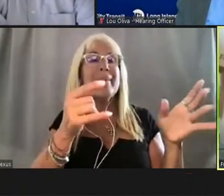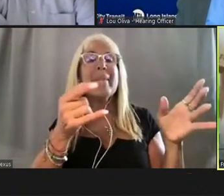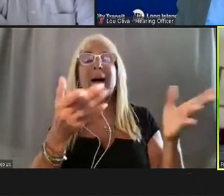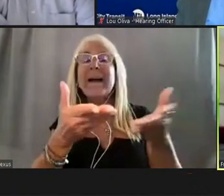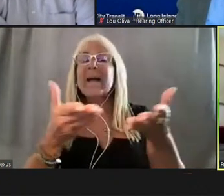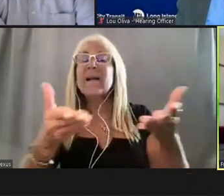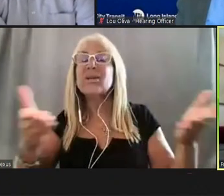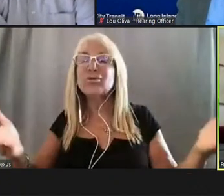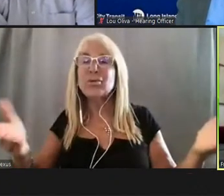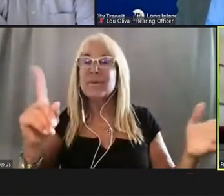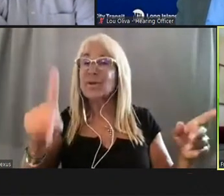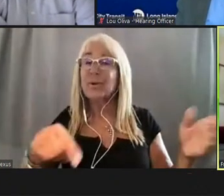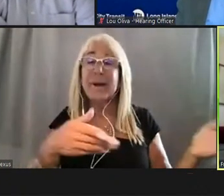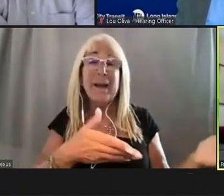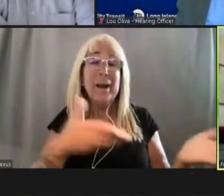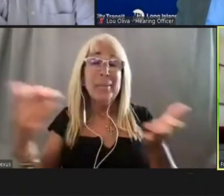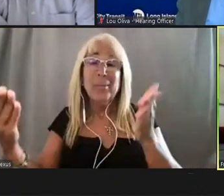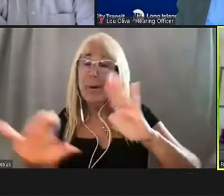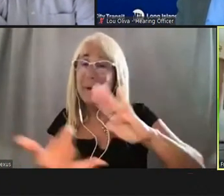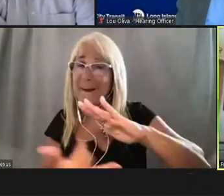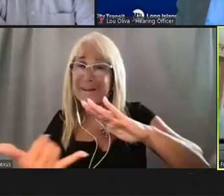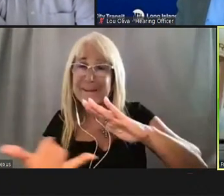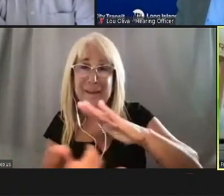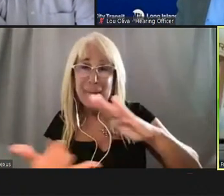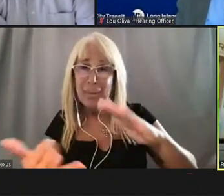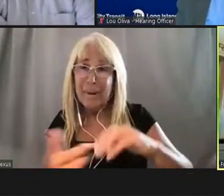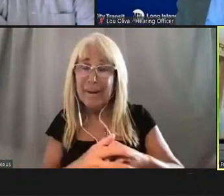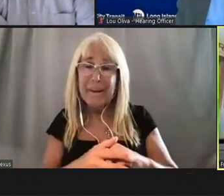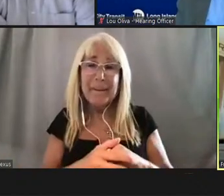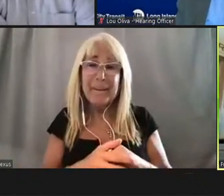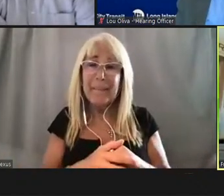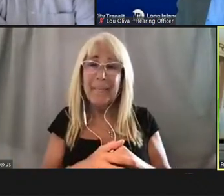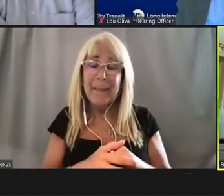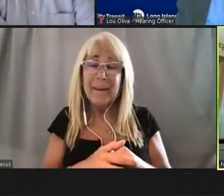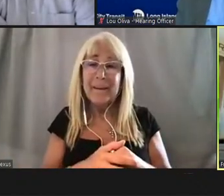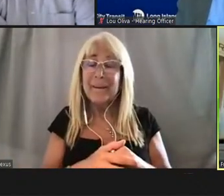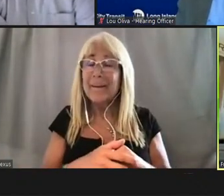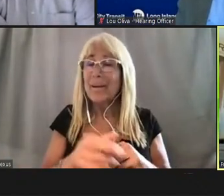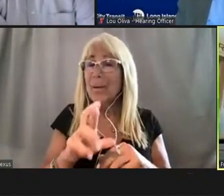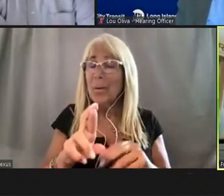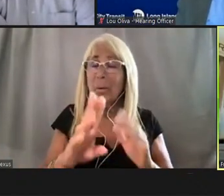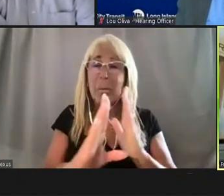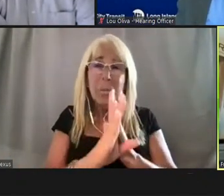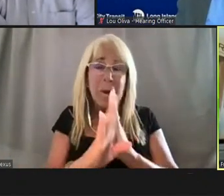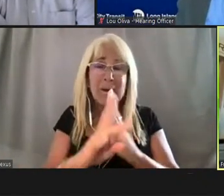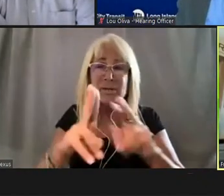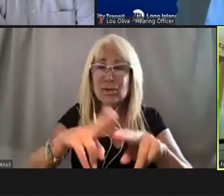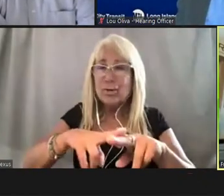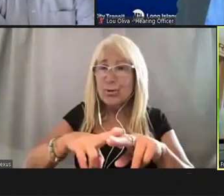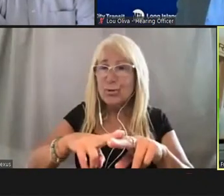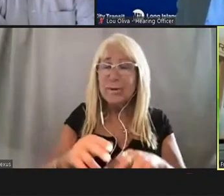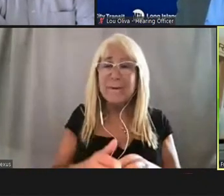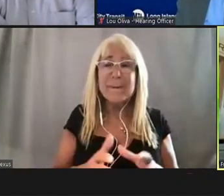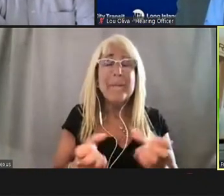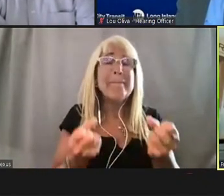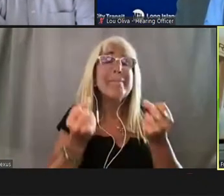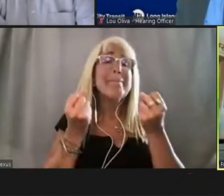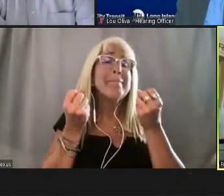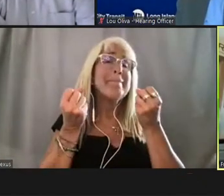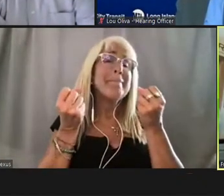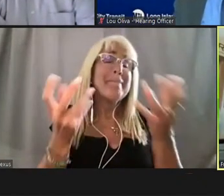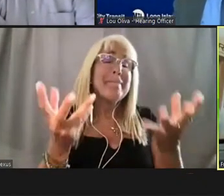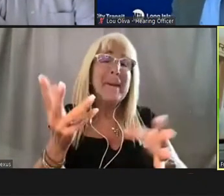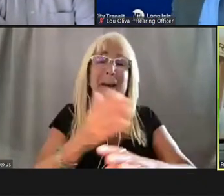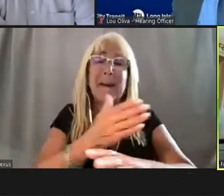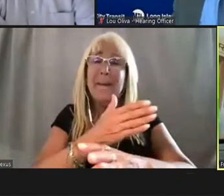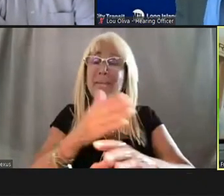instruments that can be taken on the subway or any other form of public transportation a lot of musicians have